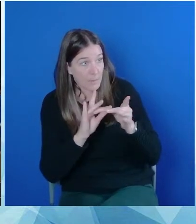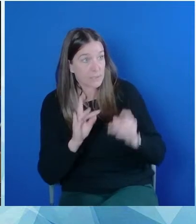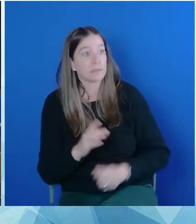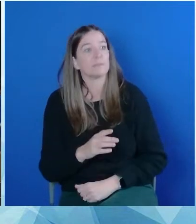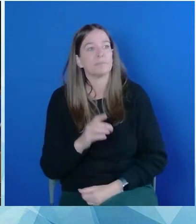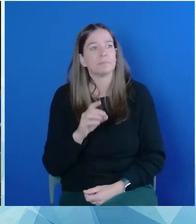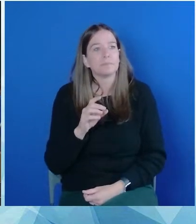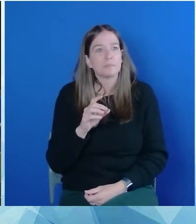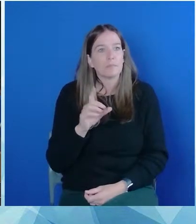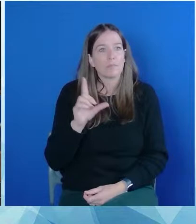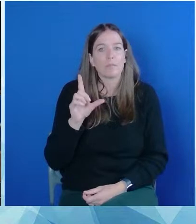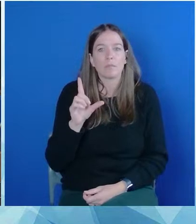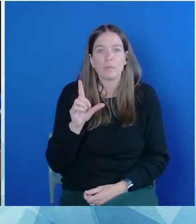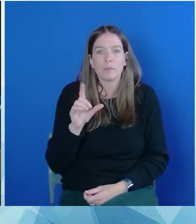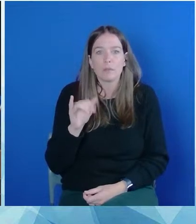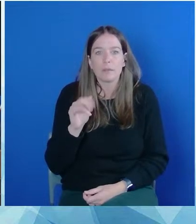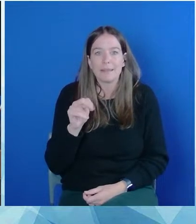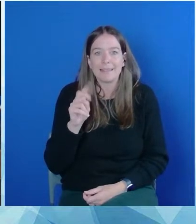Superintendent Reichman